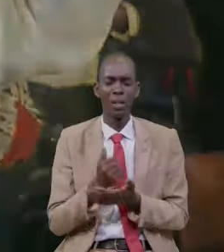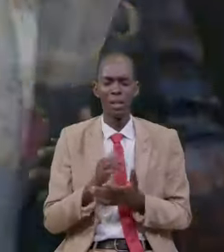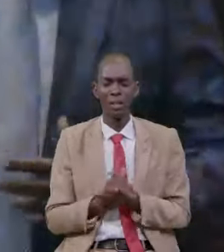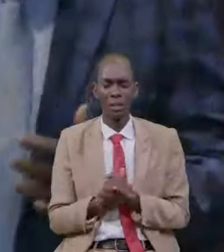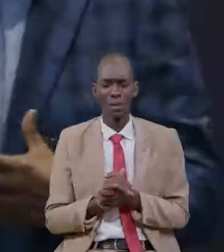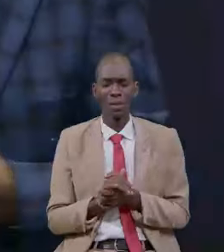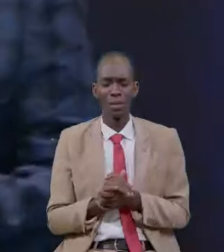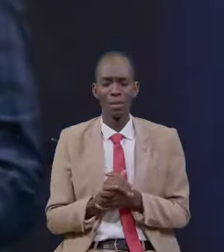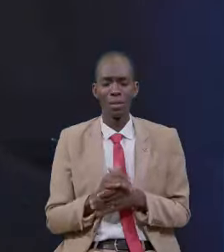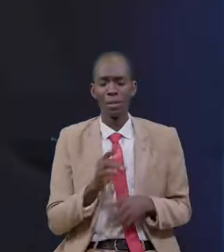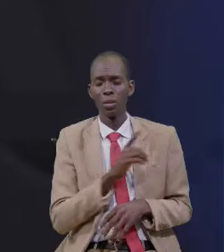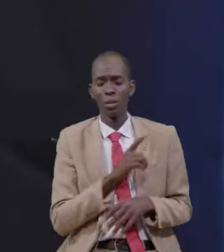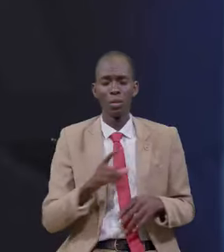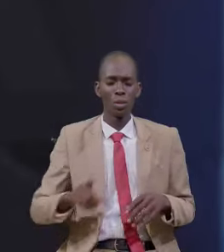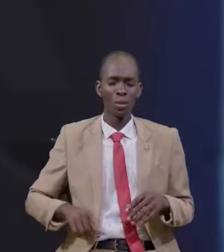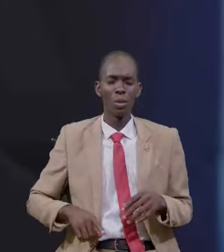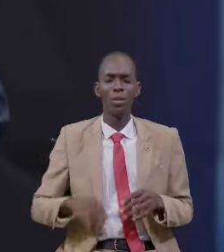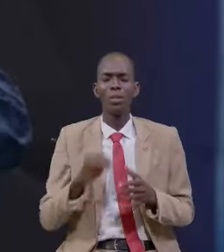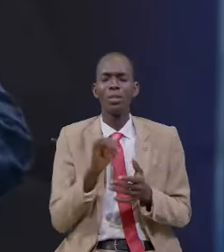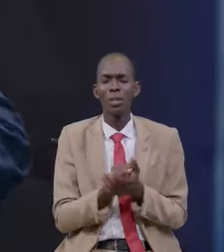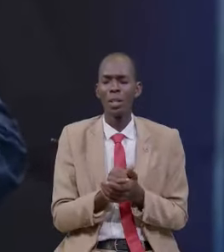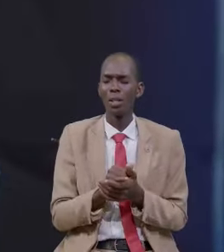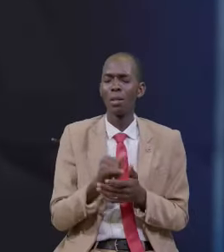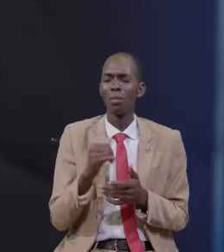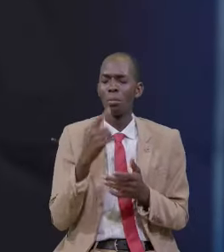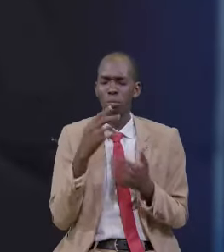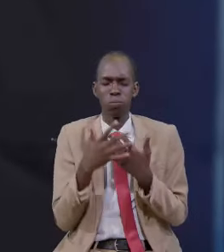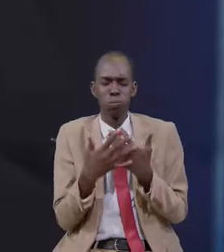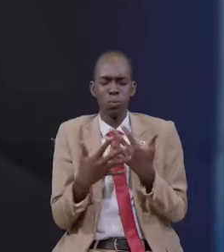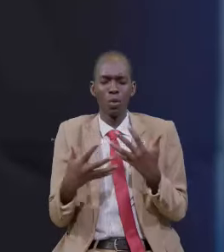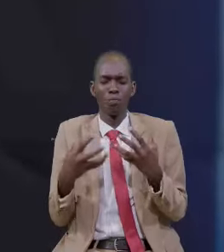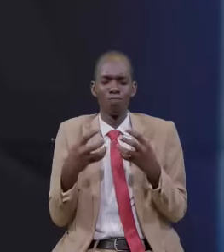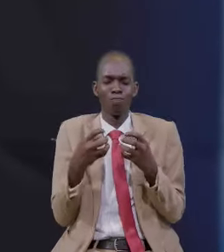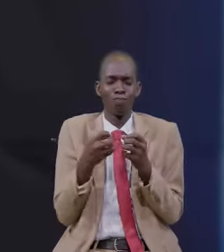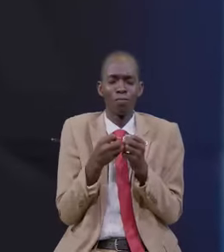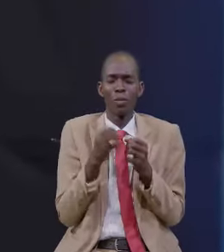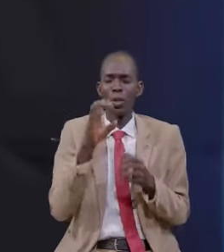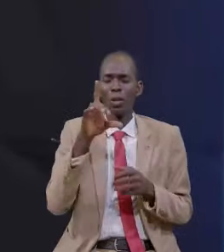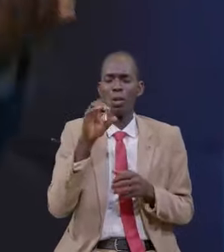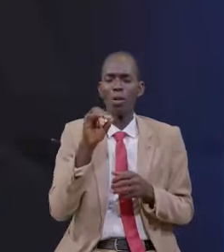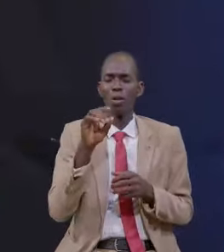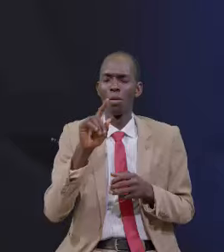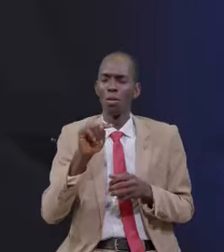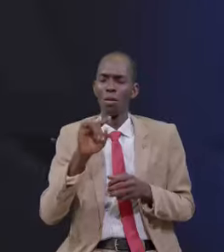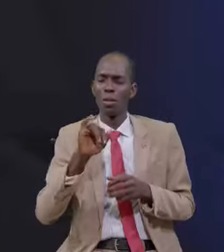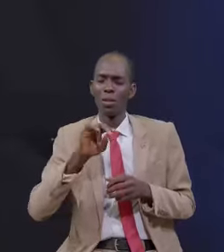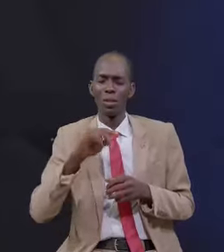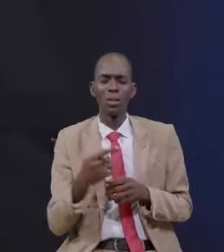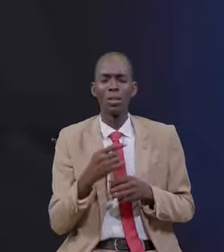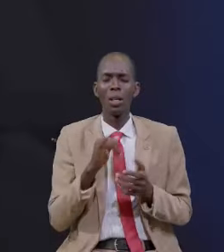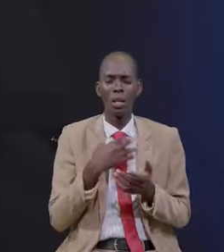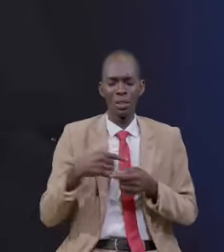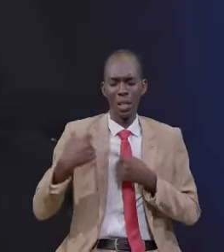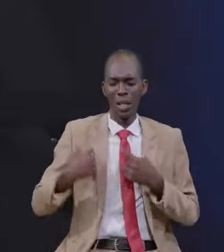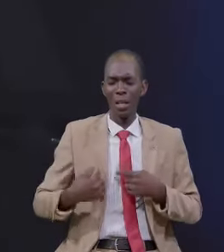Blood clotting in your body, and the heart is not able to freely send blood everywhere.